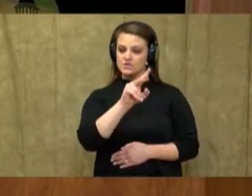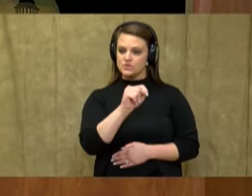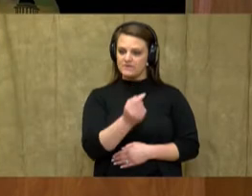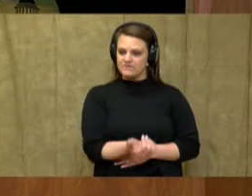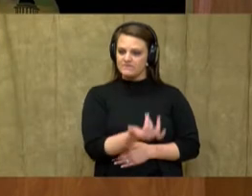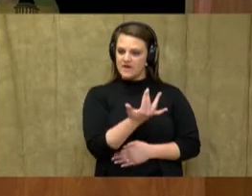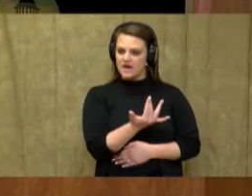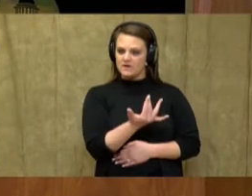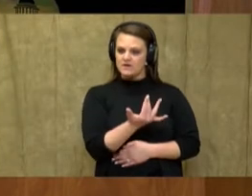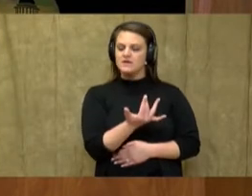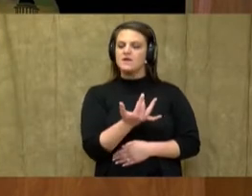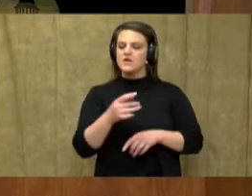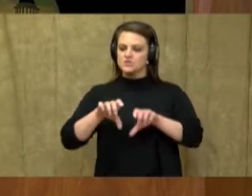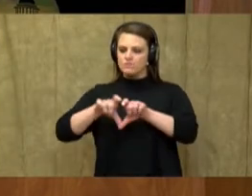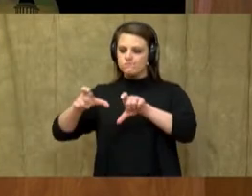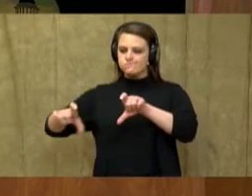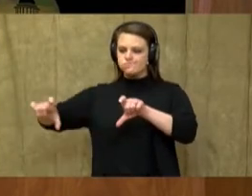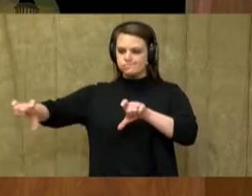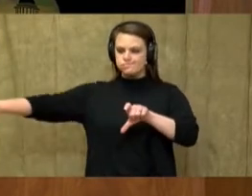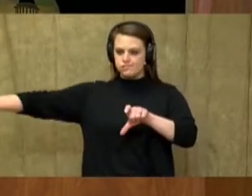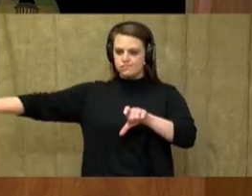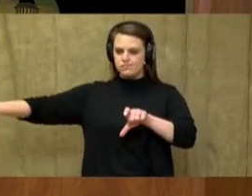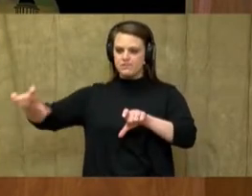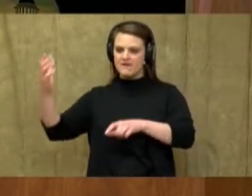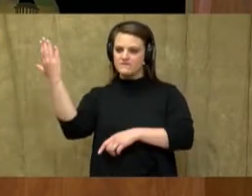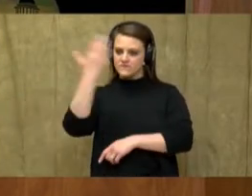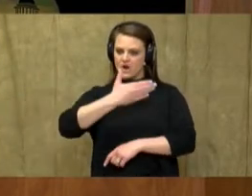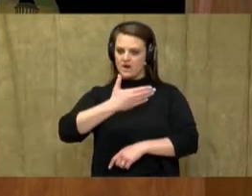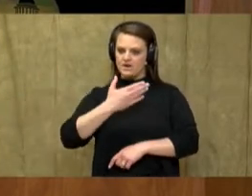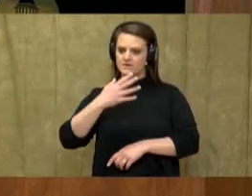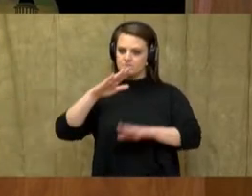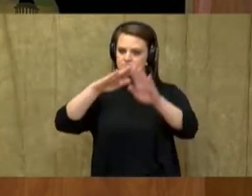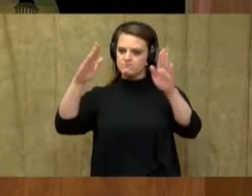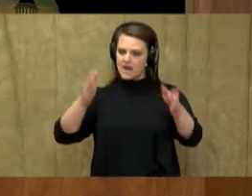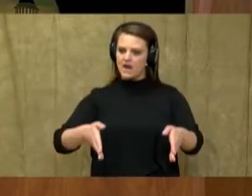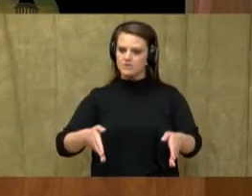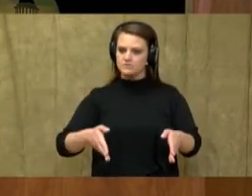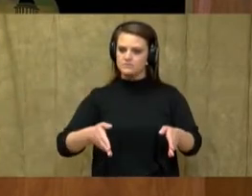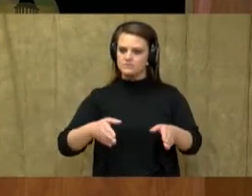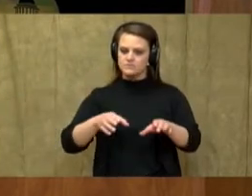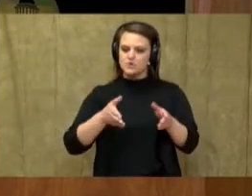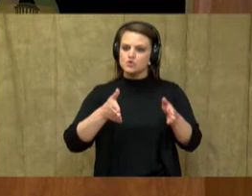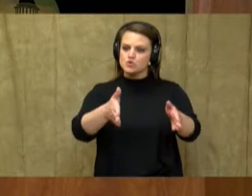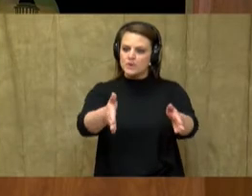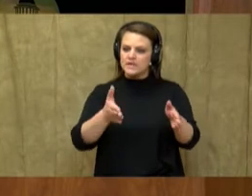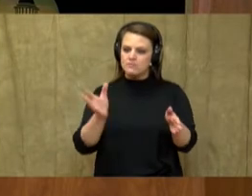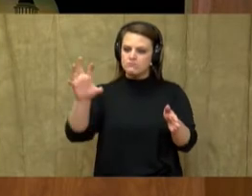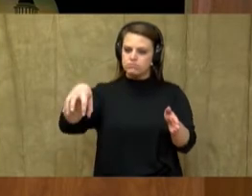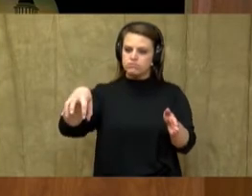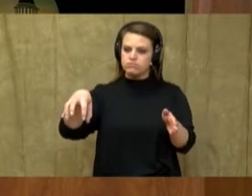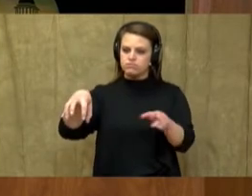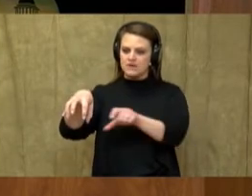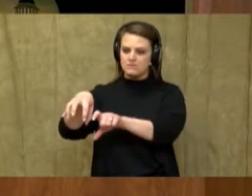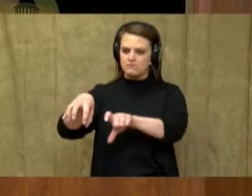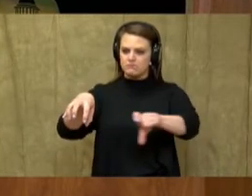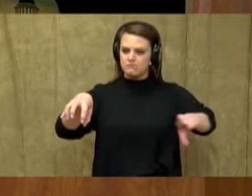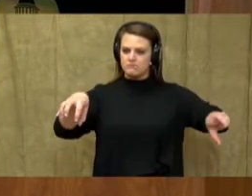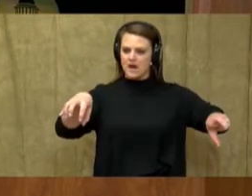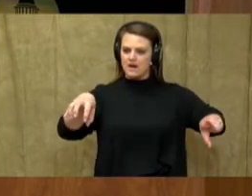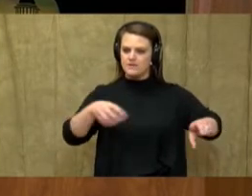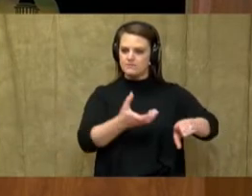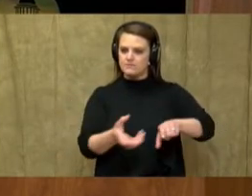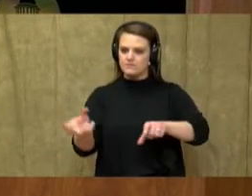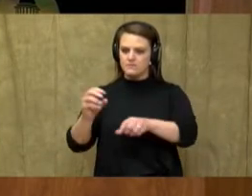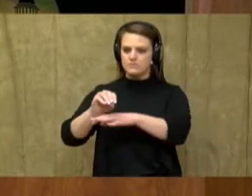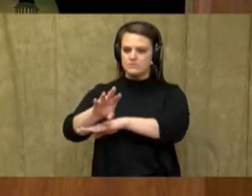is a pipe or a thing out in front of your house and out on the street, a pipe coming out of the street that has water that the